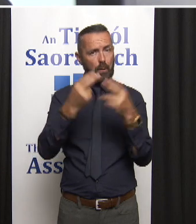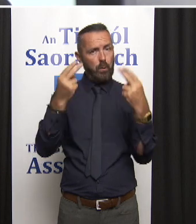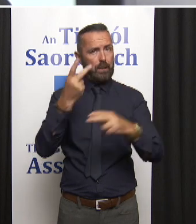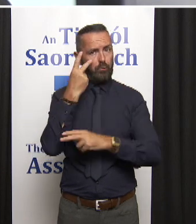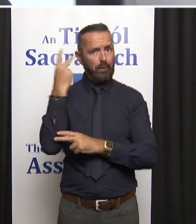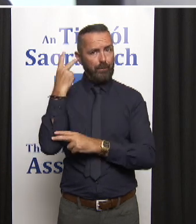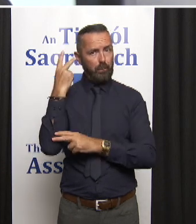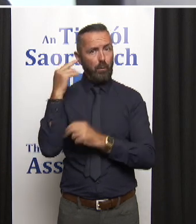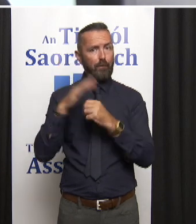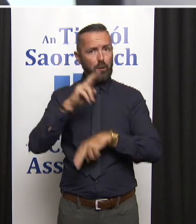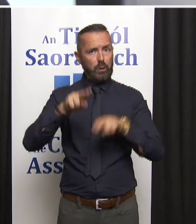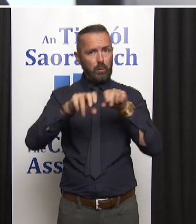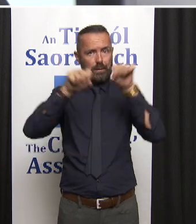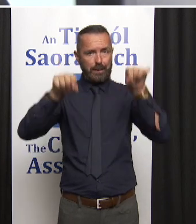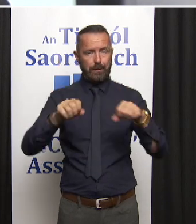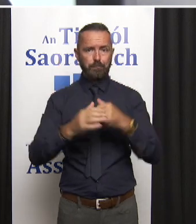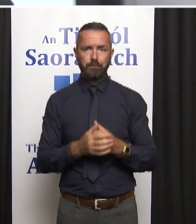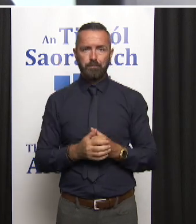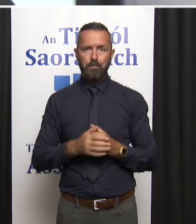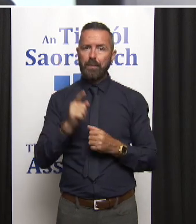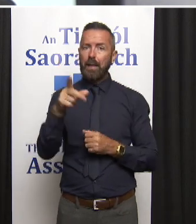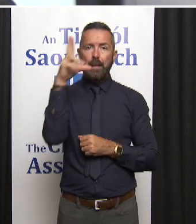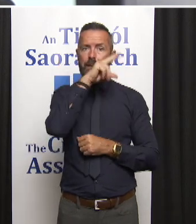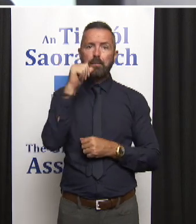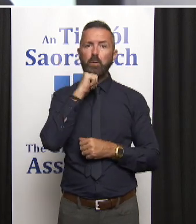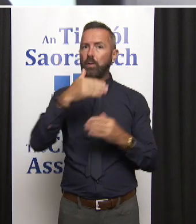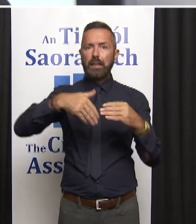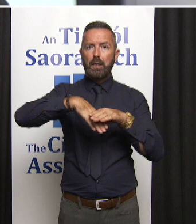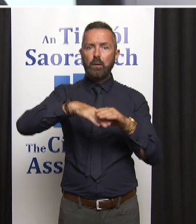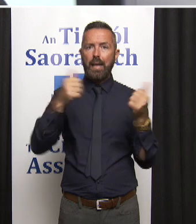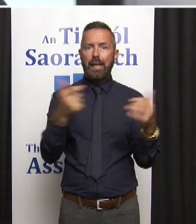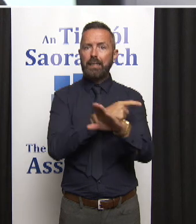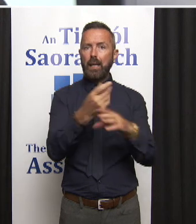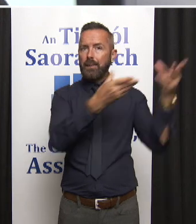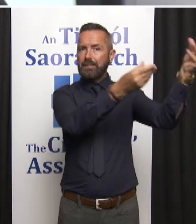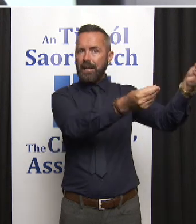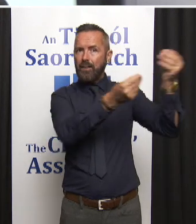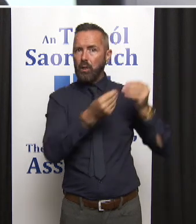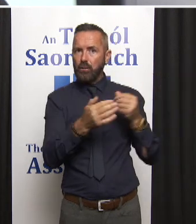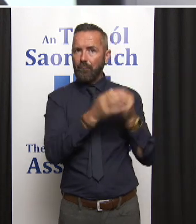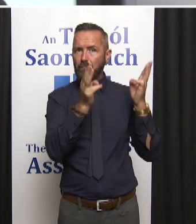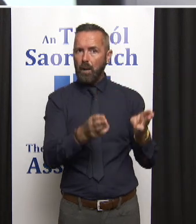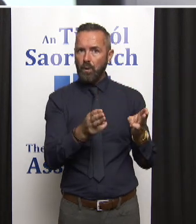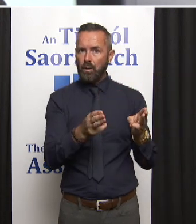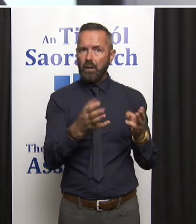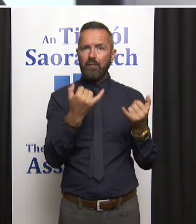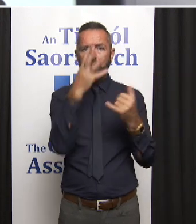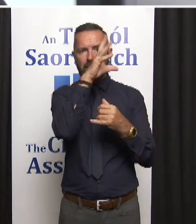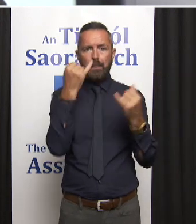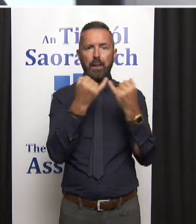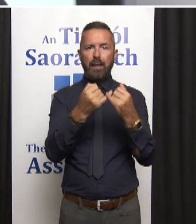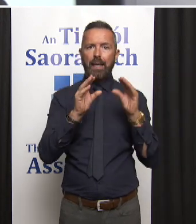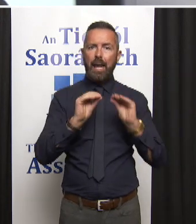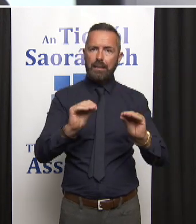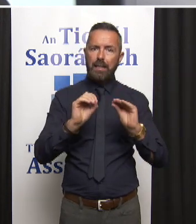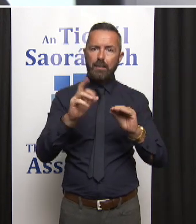restructured. These examples don't include any devolution of new competences, for example, education and skills or